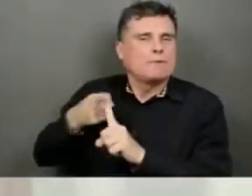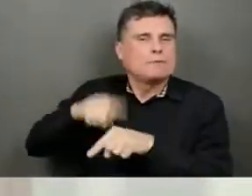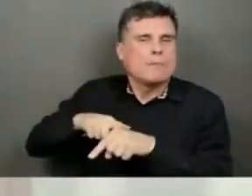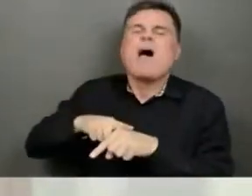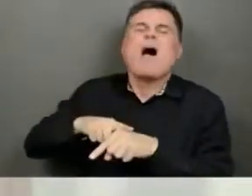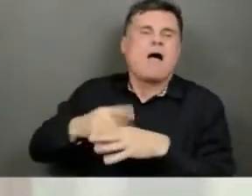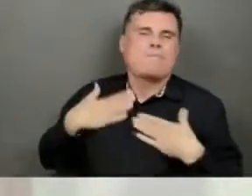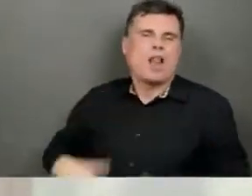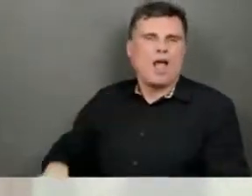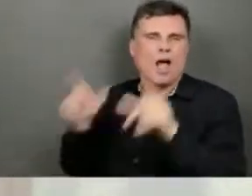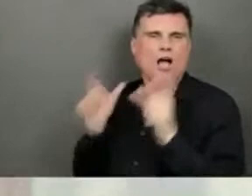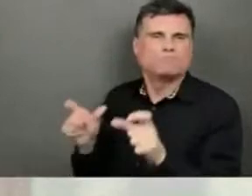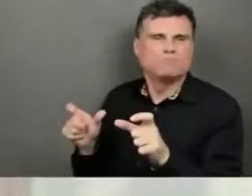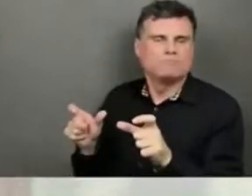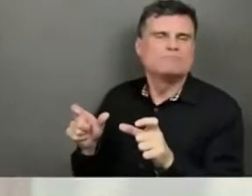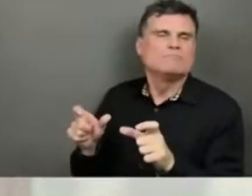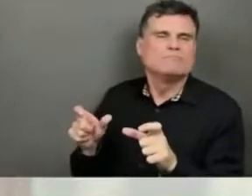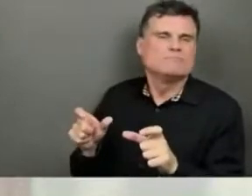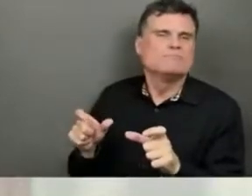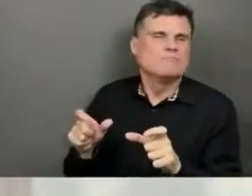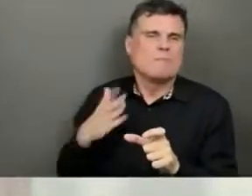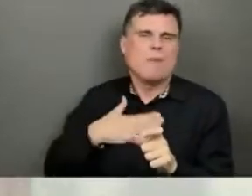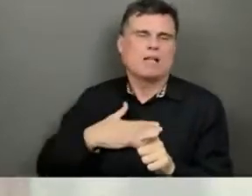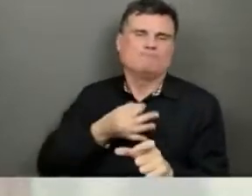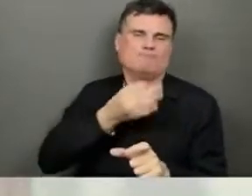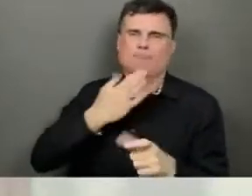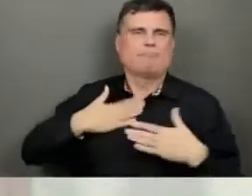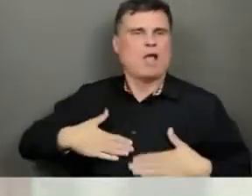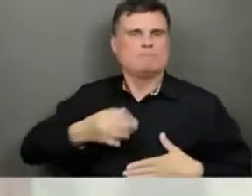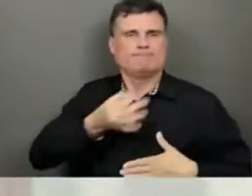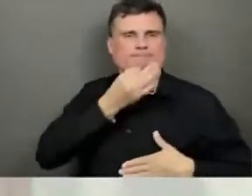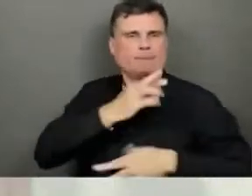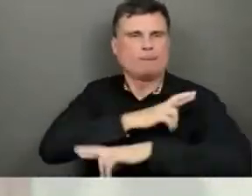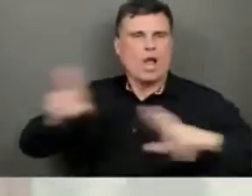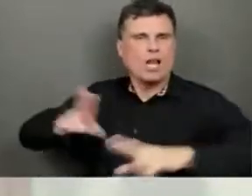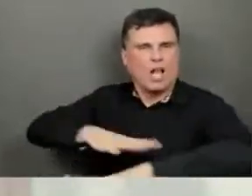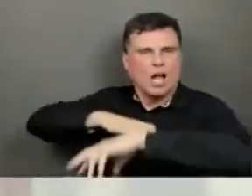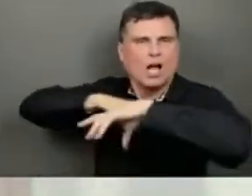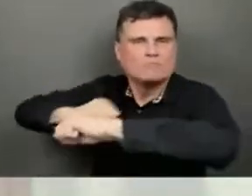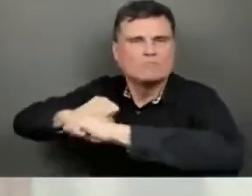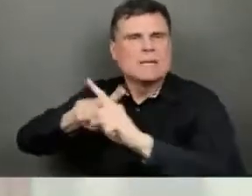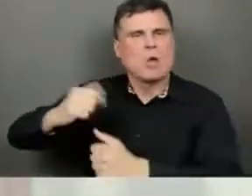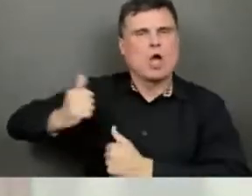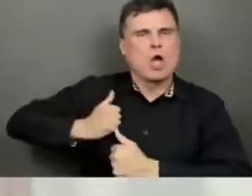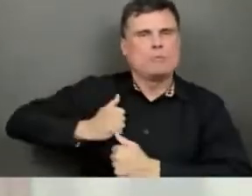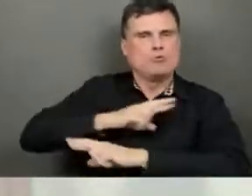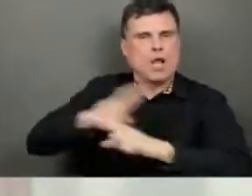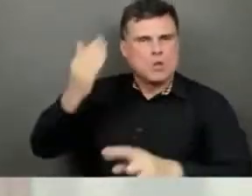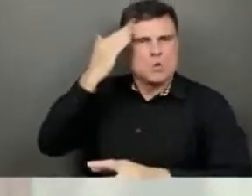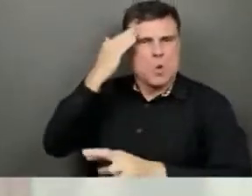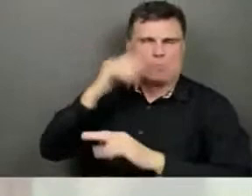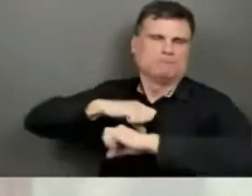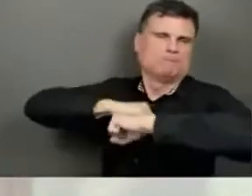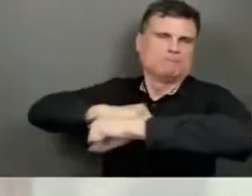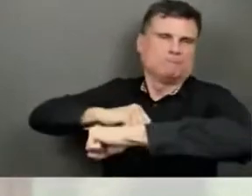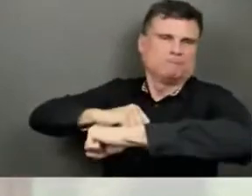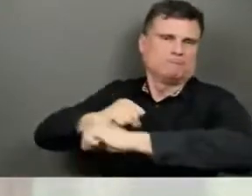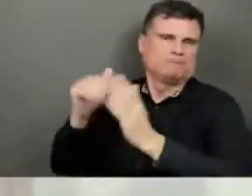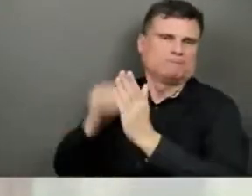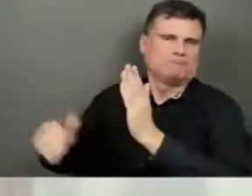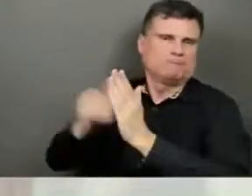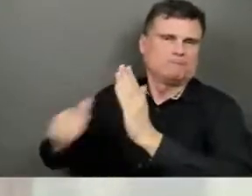infection cells. So that's, and that is something that most of us have here, particularly younger